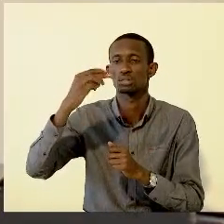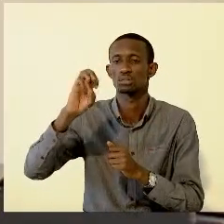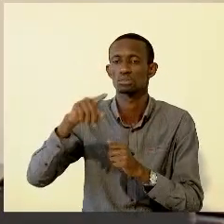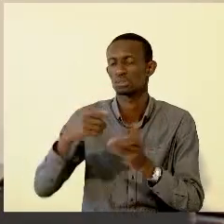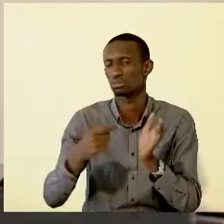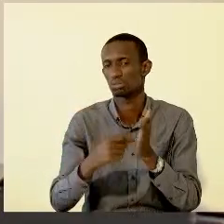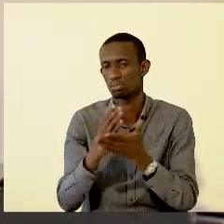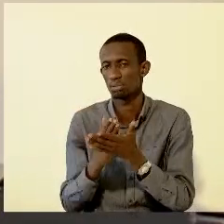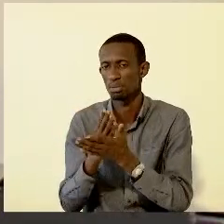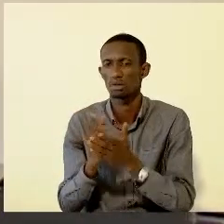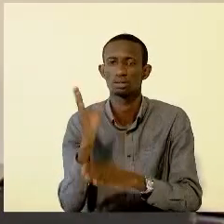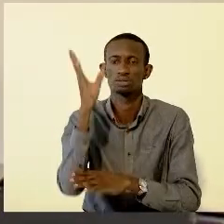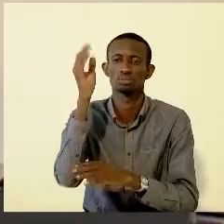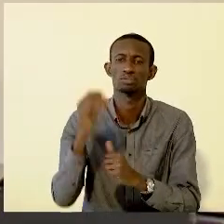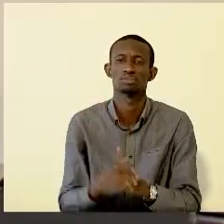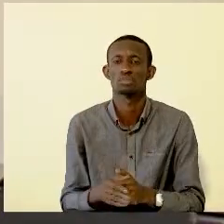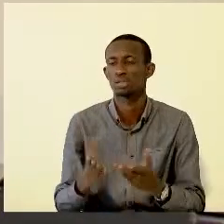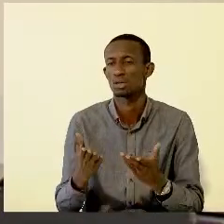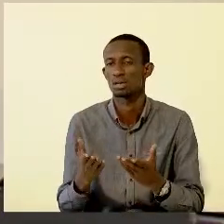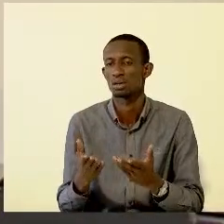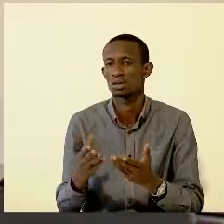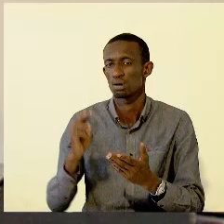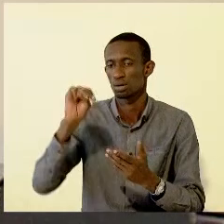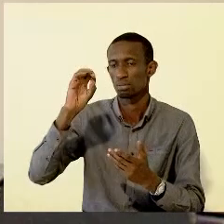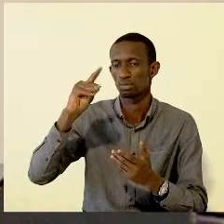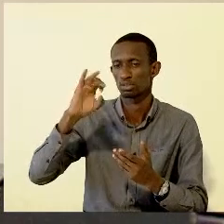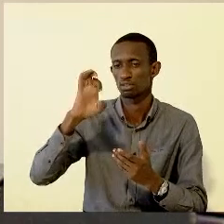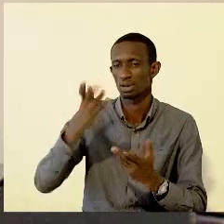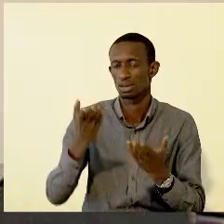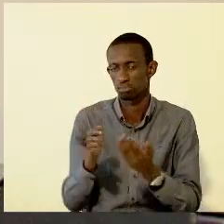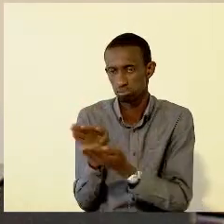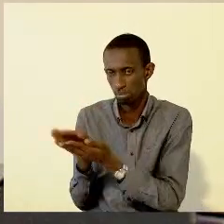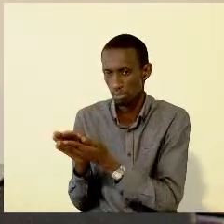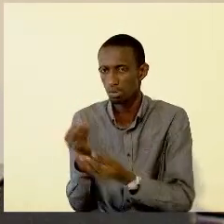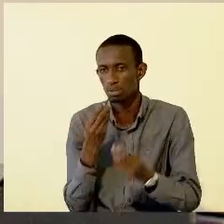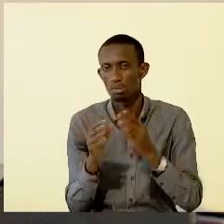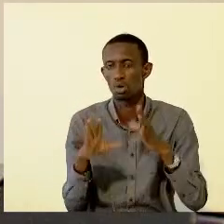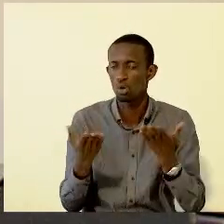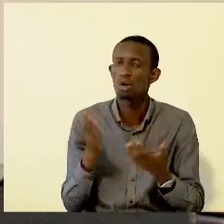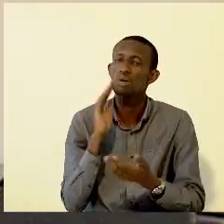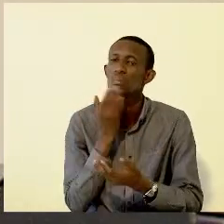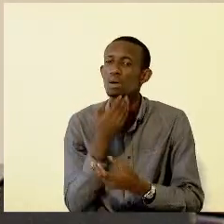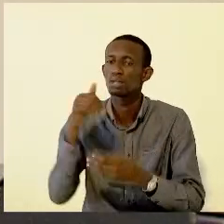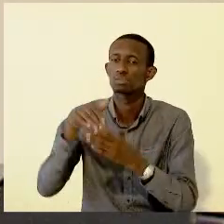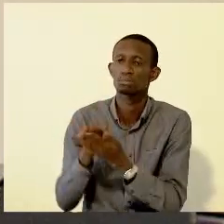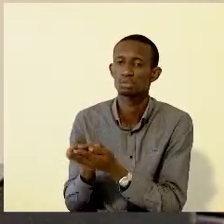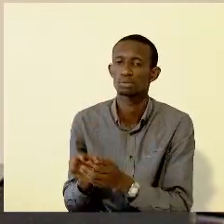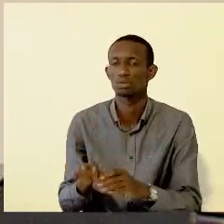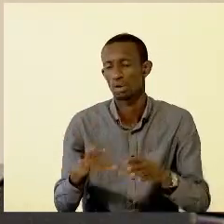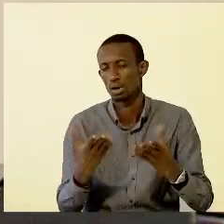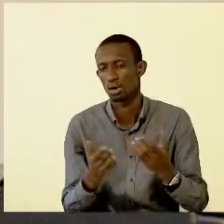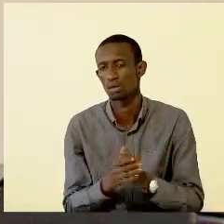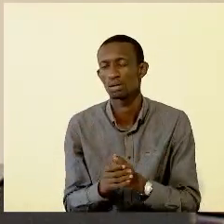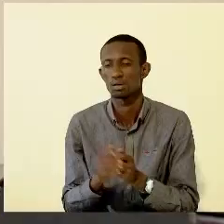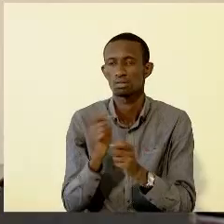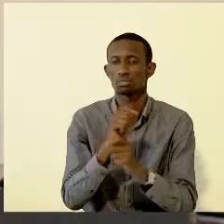trees. Some are modified for storage of food and water. Others are